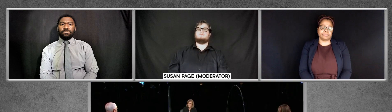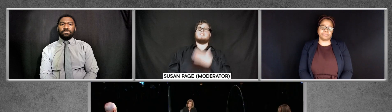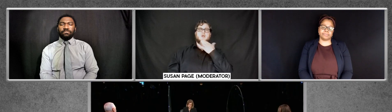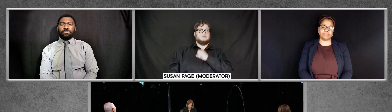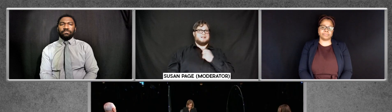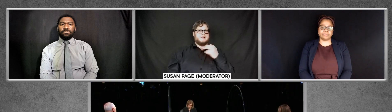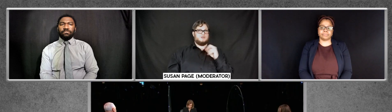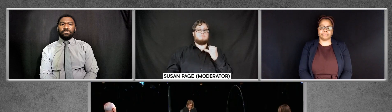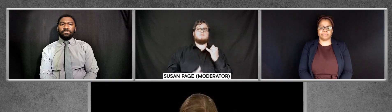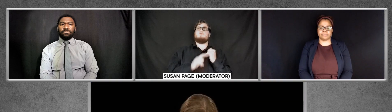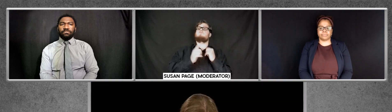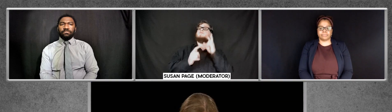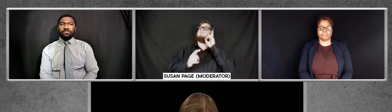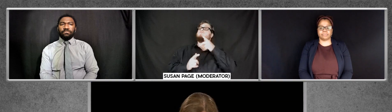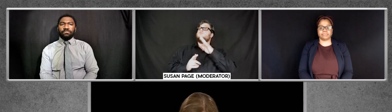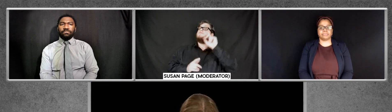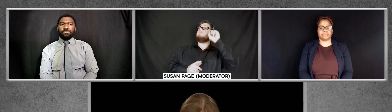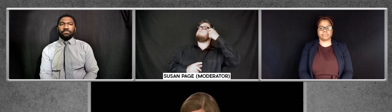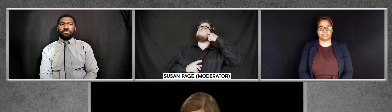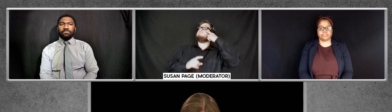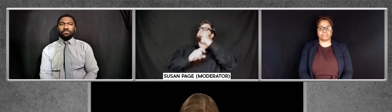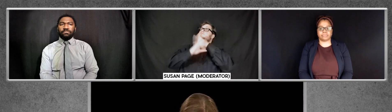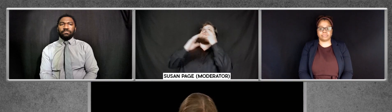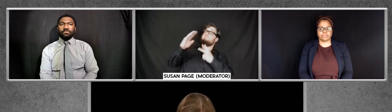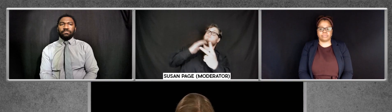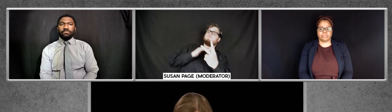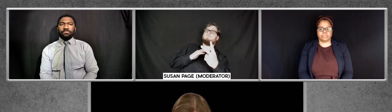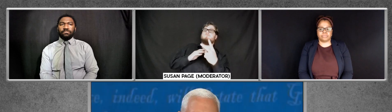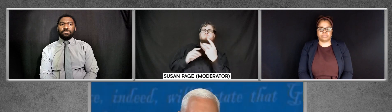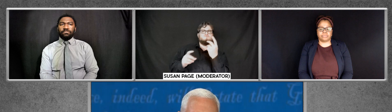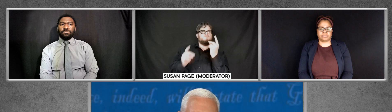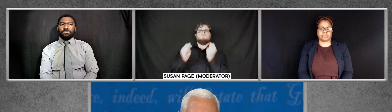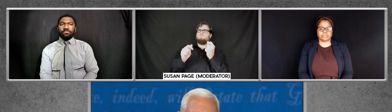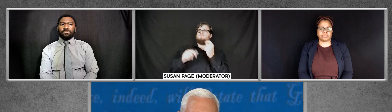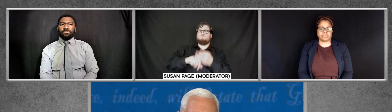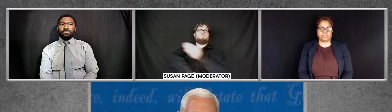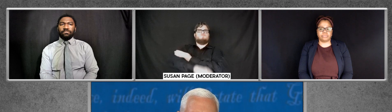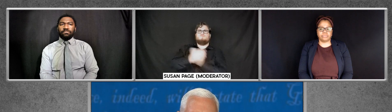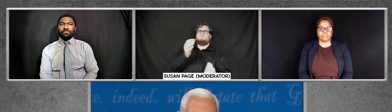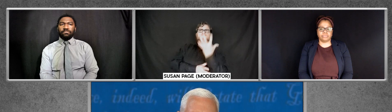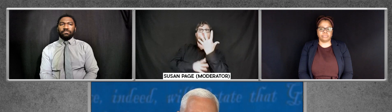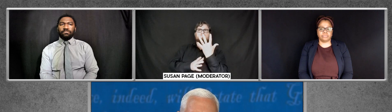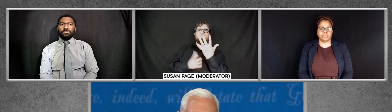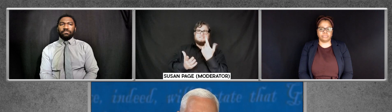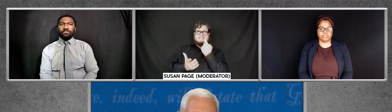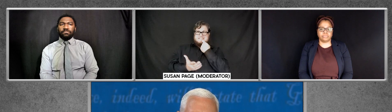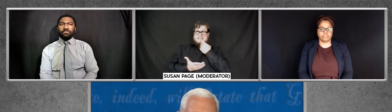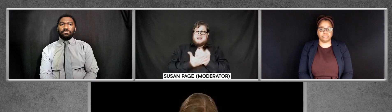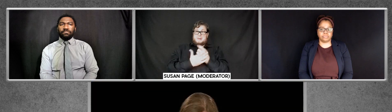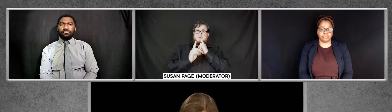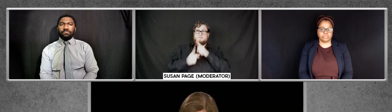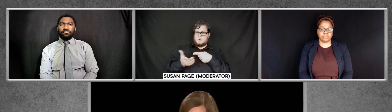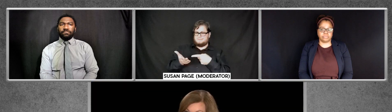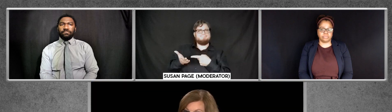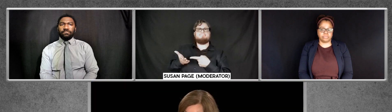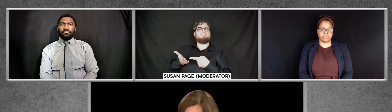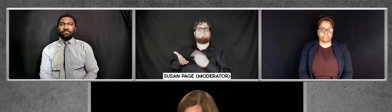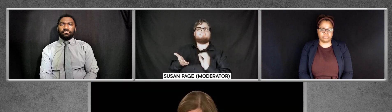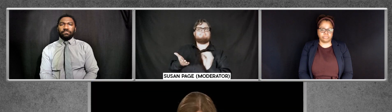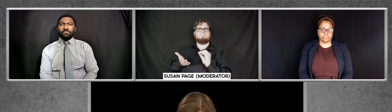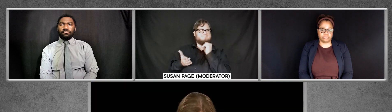administration has been predicting a rapid and robust recovery, but the latest economic report suggests that's not happening. Should Americans